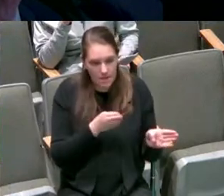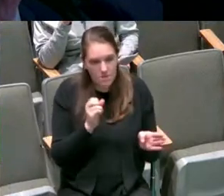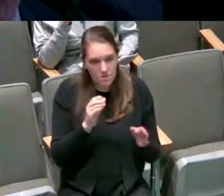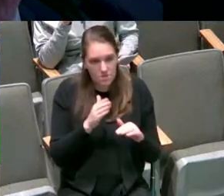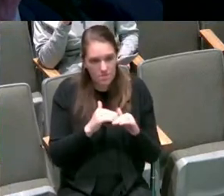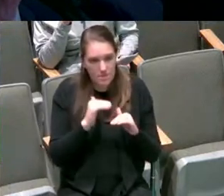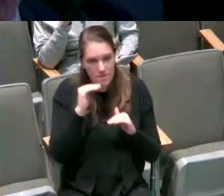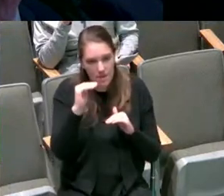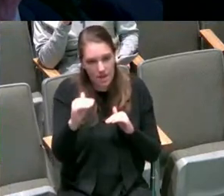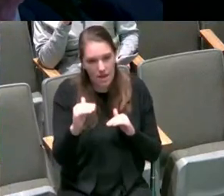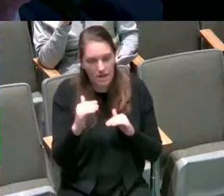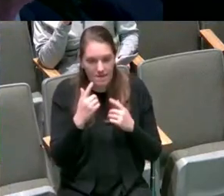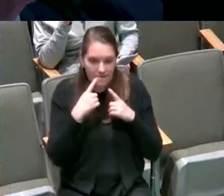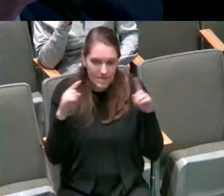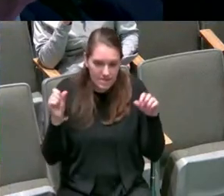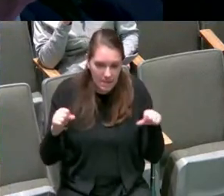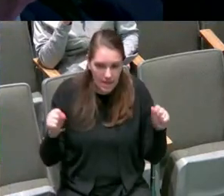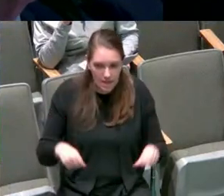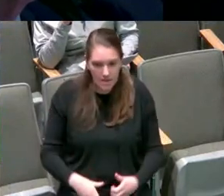beyond feasibility